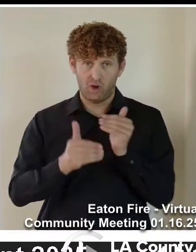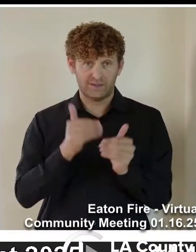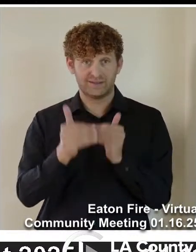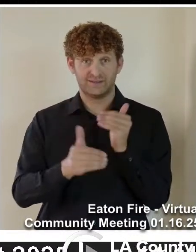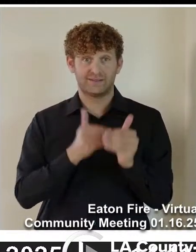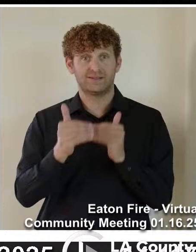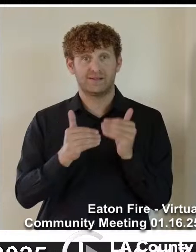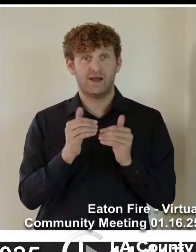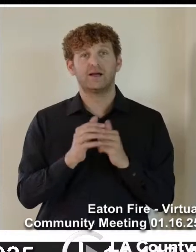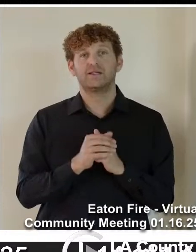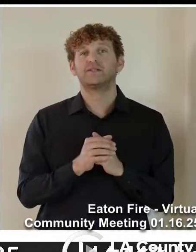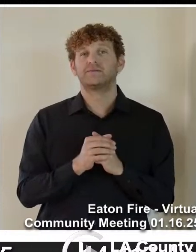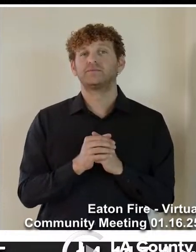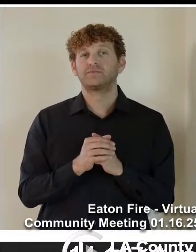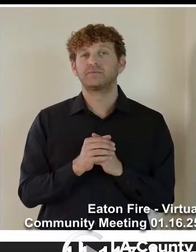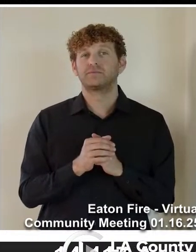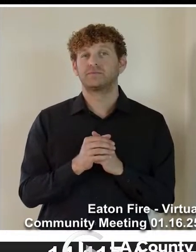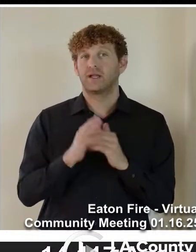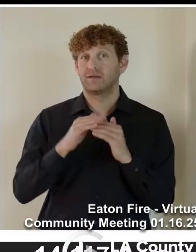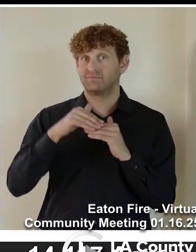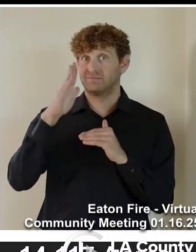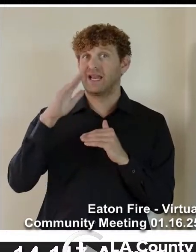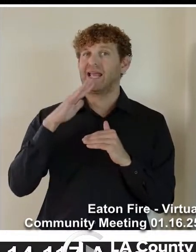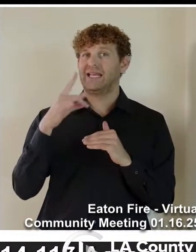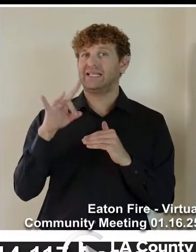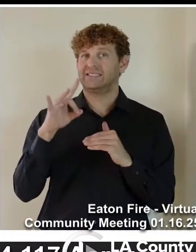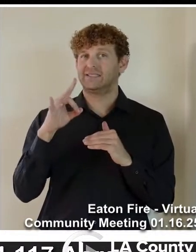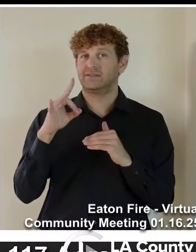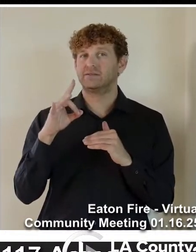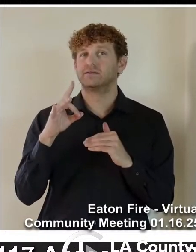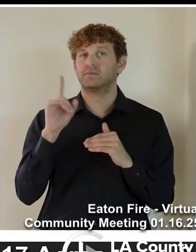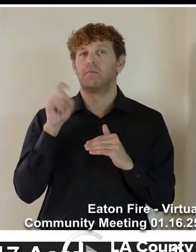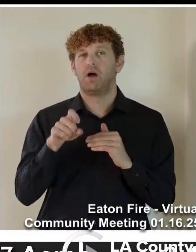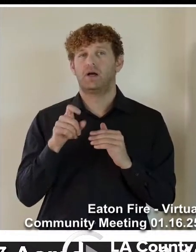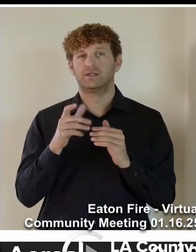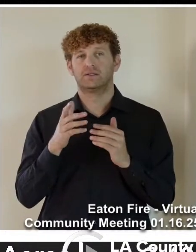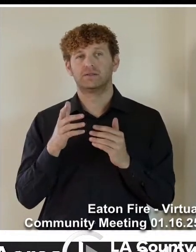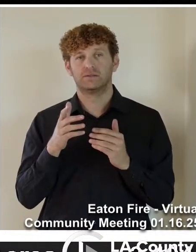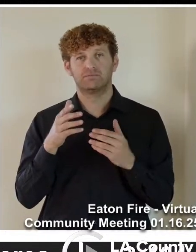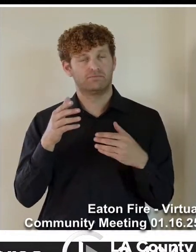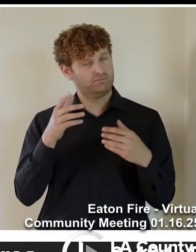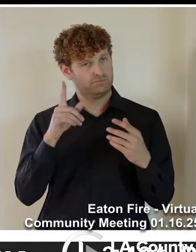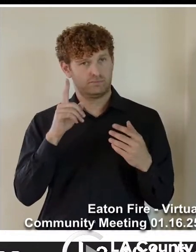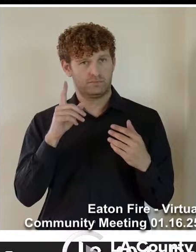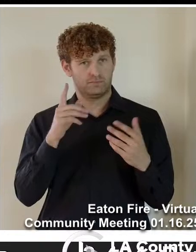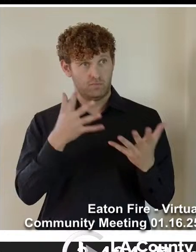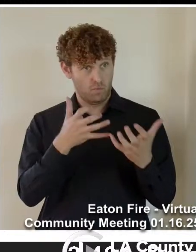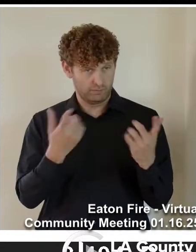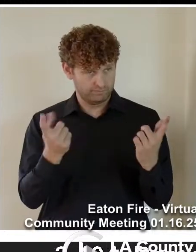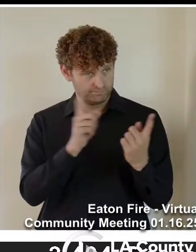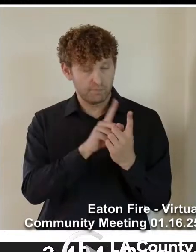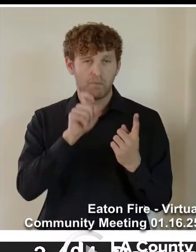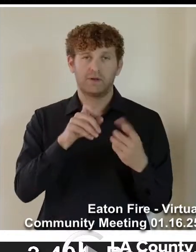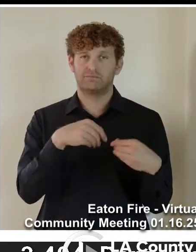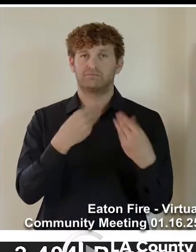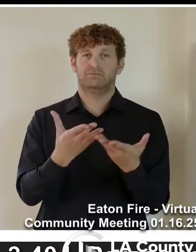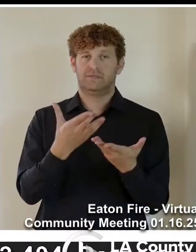of 18 must be present during the restoration. Safe access to your meter and inside your residence to